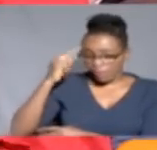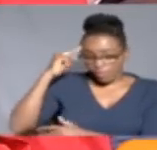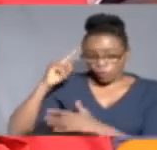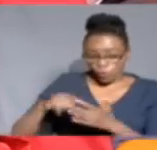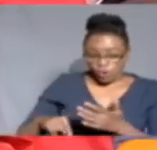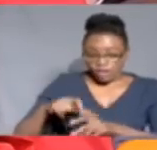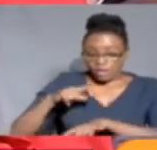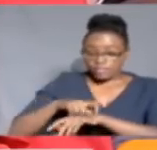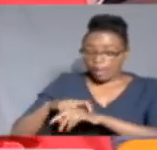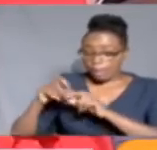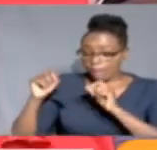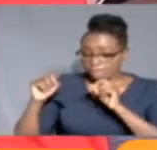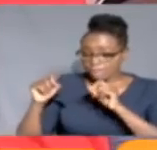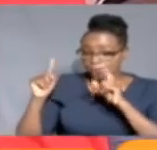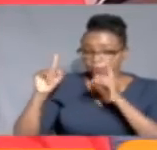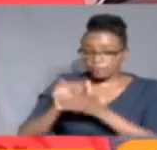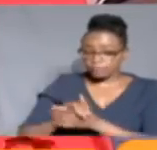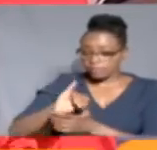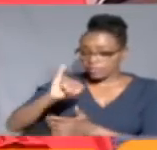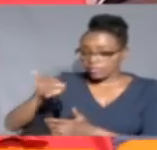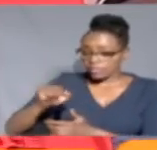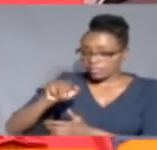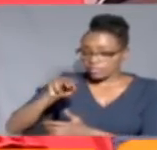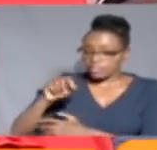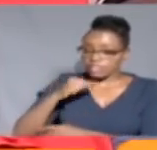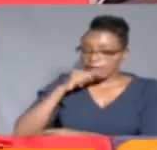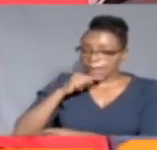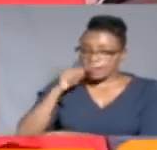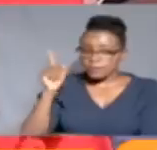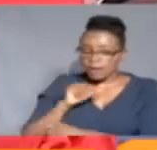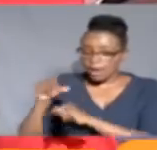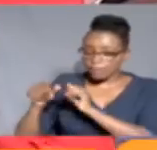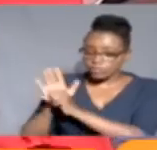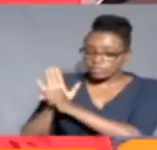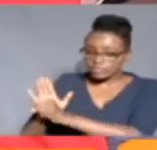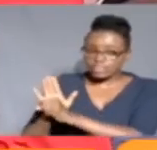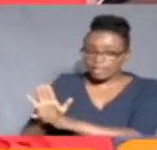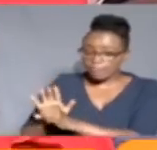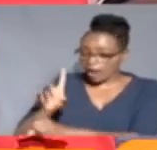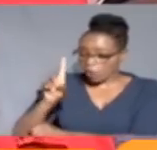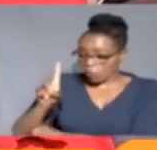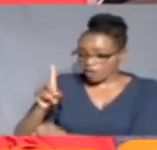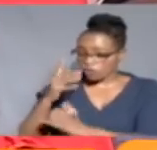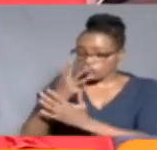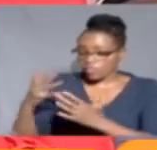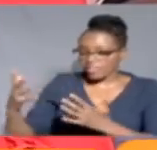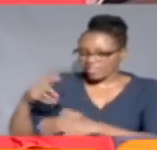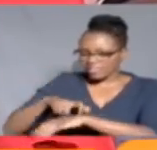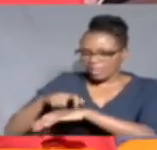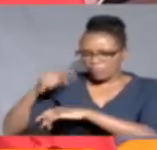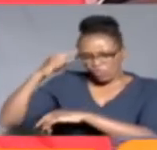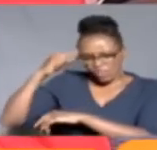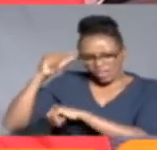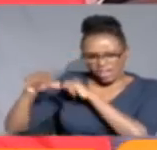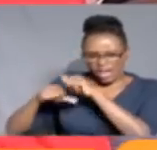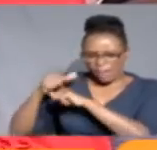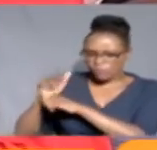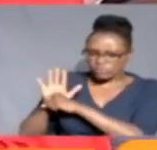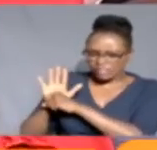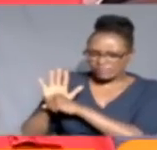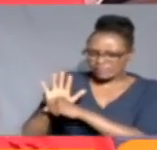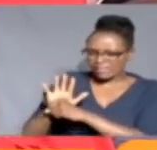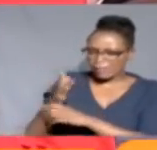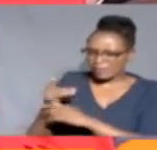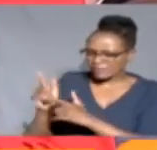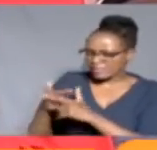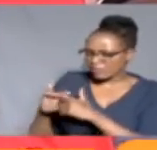you realize, Jane has mentioned about stigma. And one of the things when you think about stigma, you look at